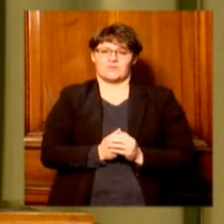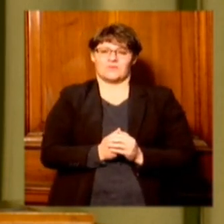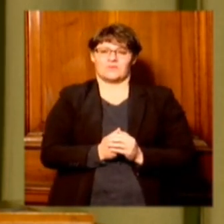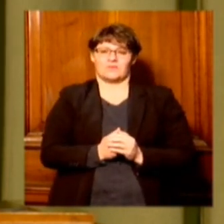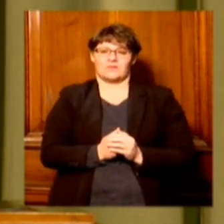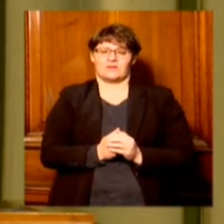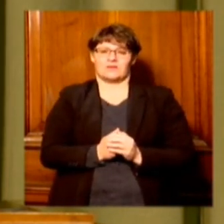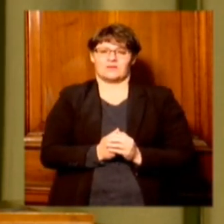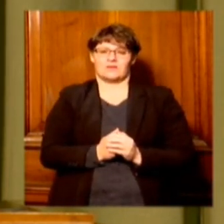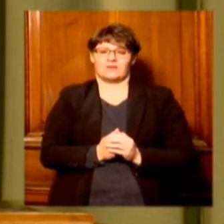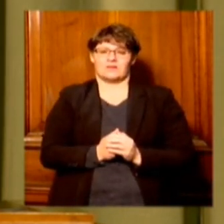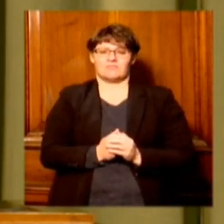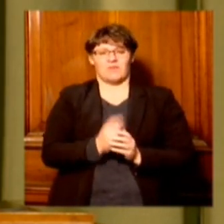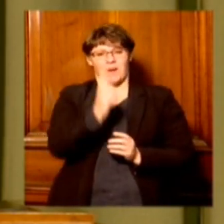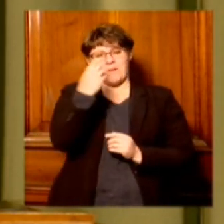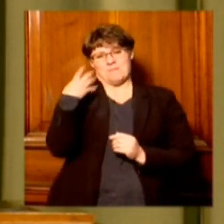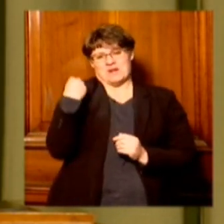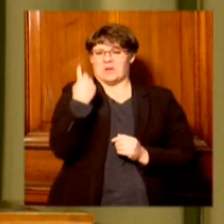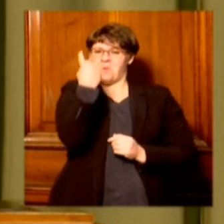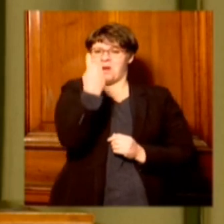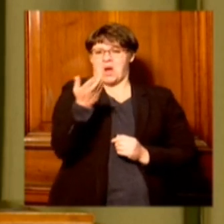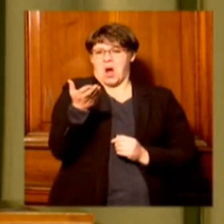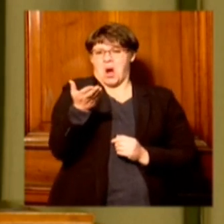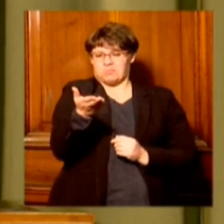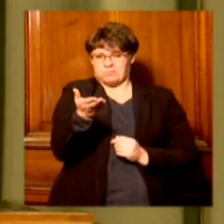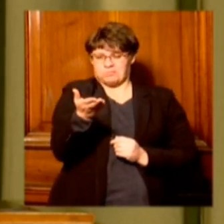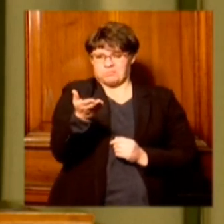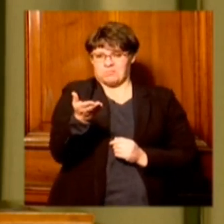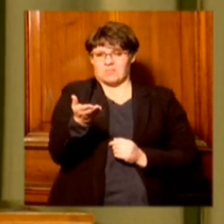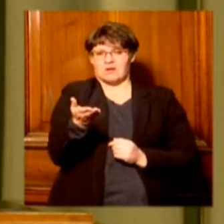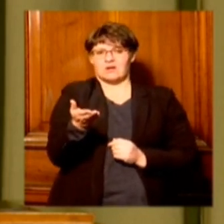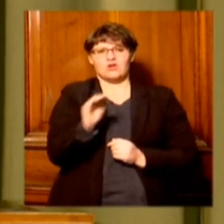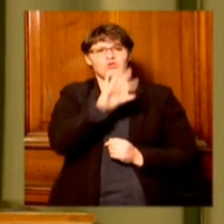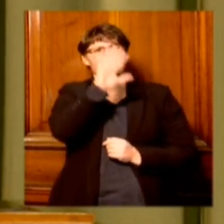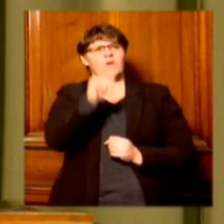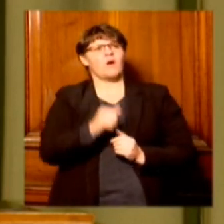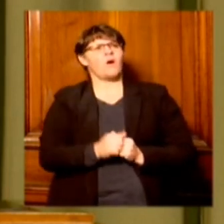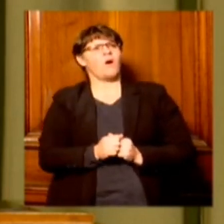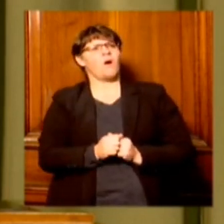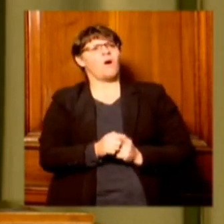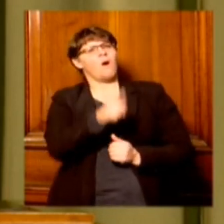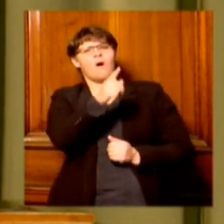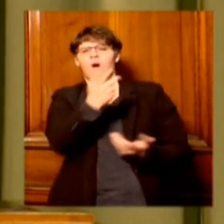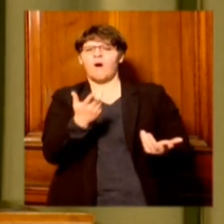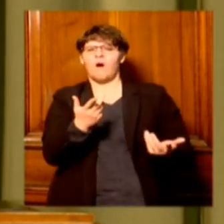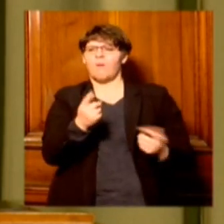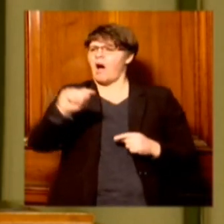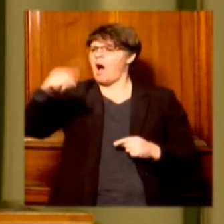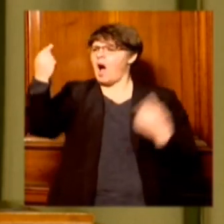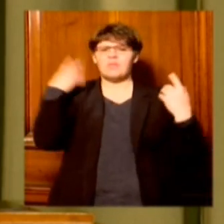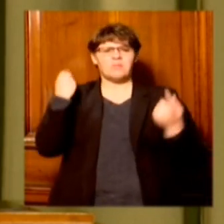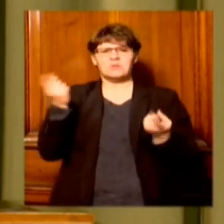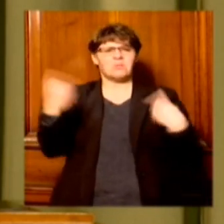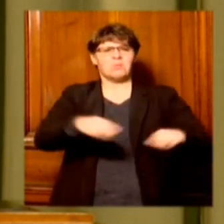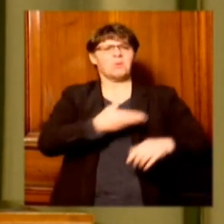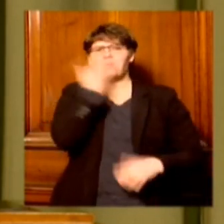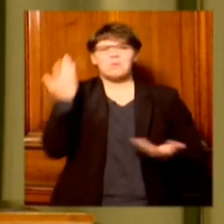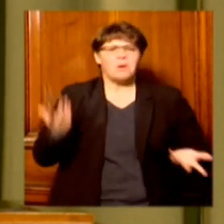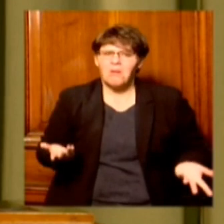As we only had one minister, South Africa must not be of the view that other ministers will not